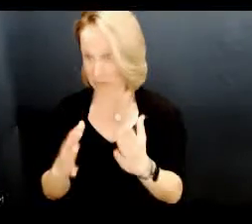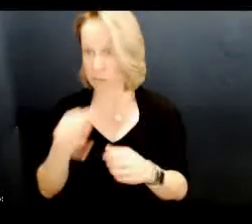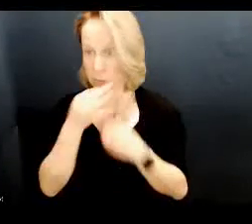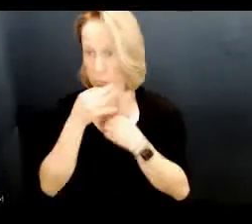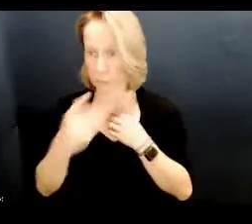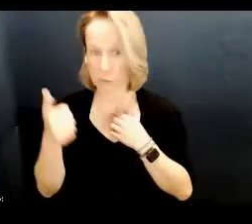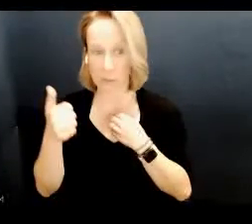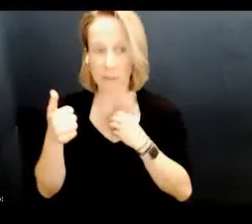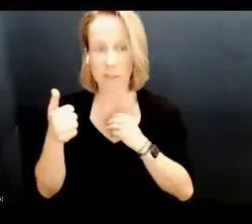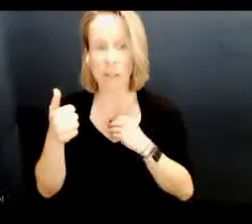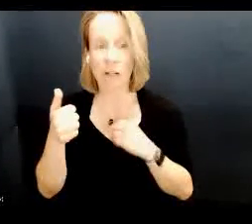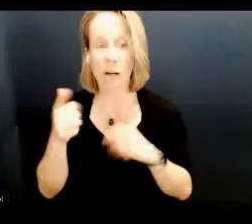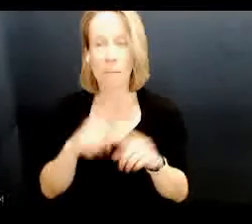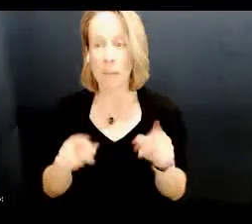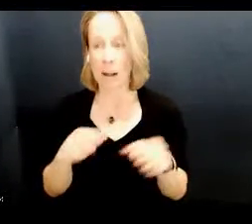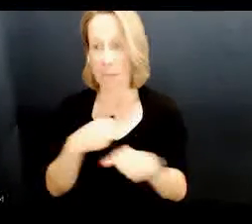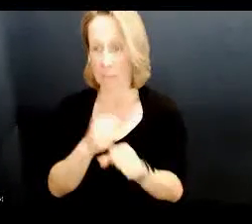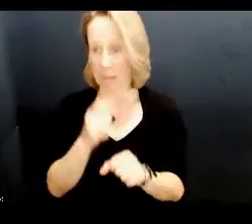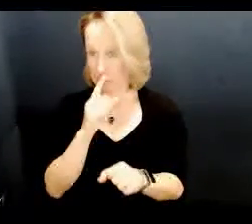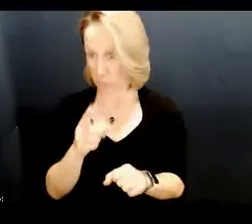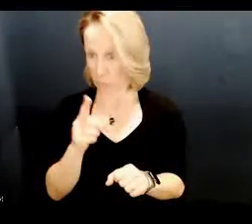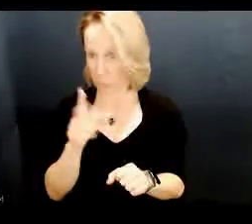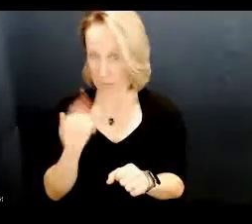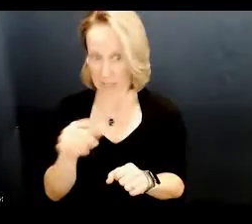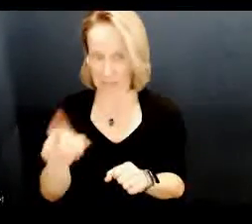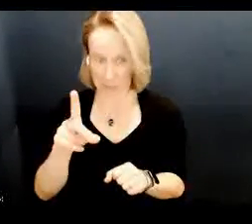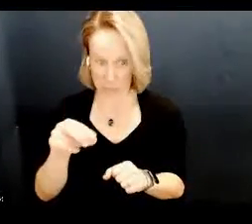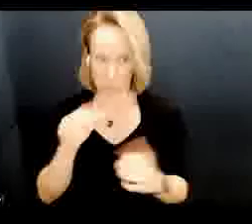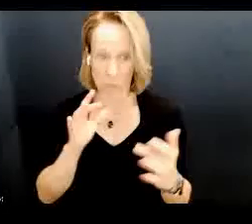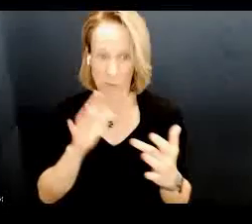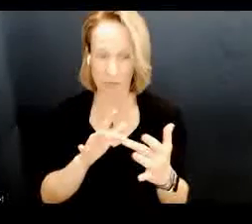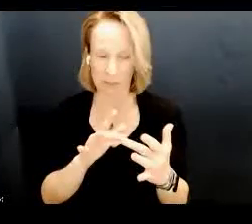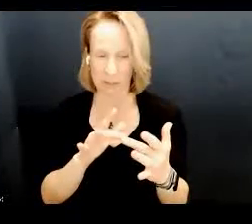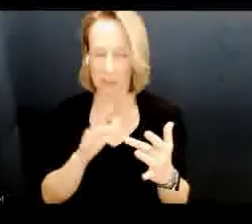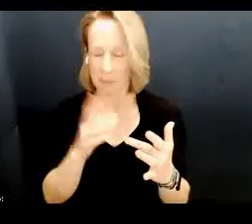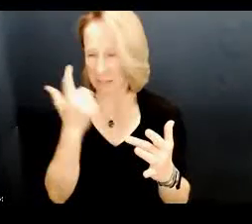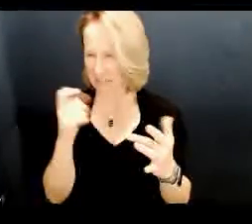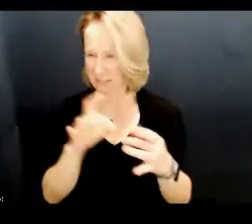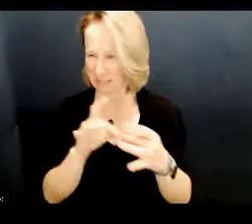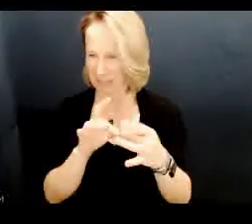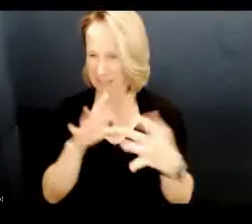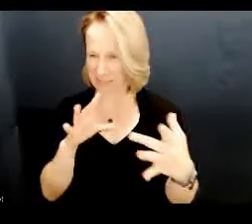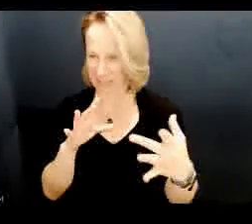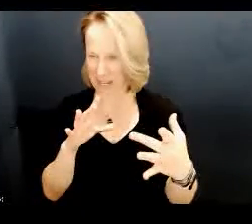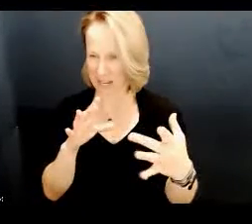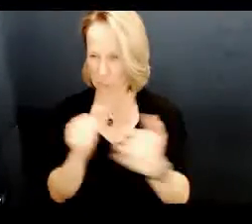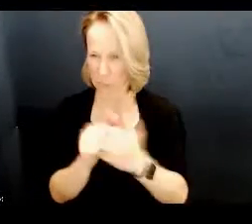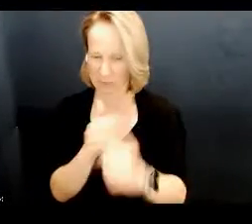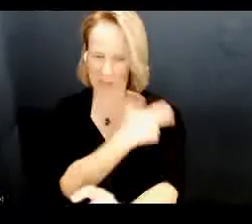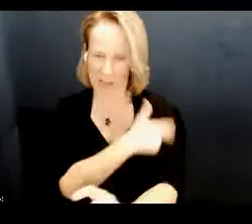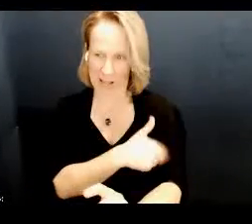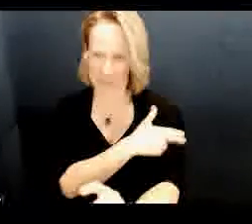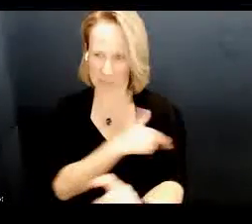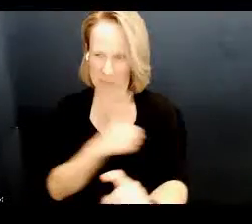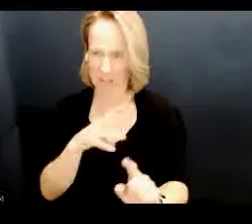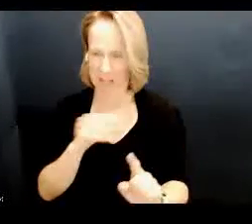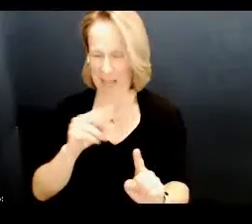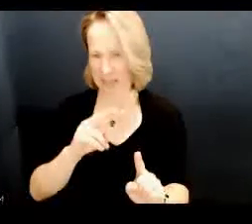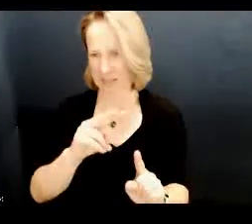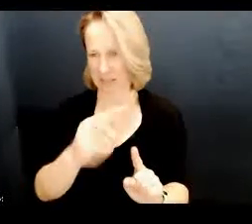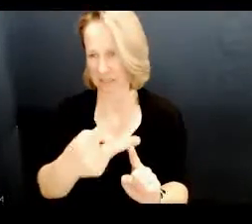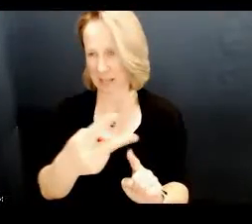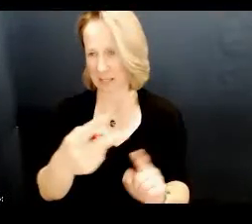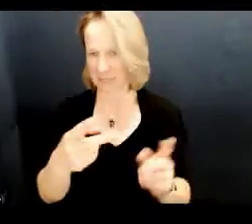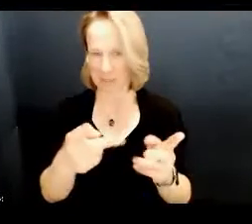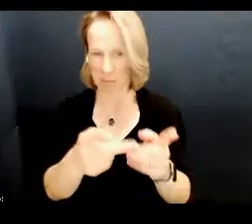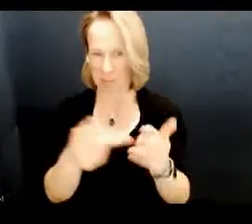Many of you pointed out that there's that disconnect between the hospital and the second facility. So how can we fix that? So